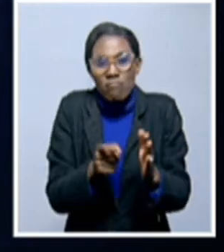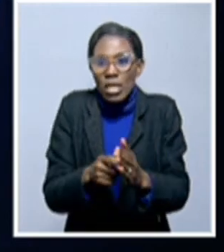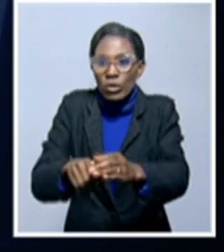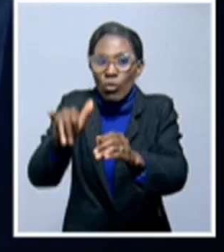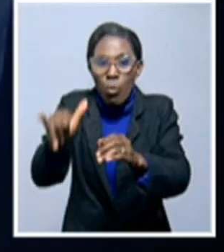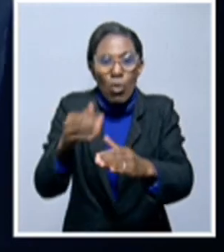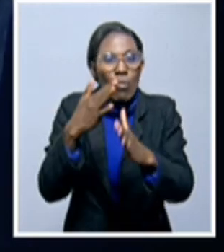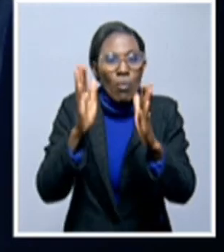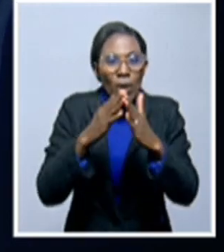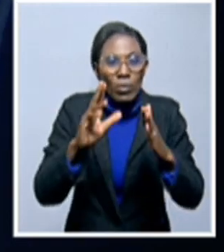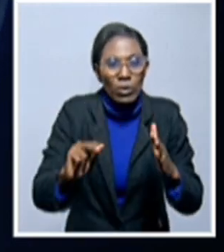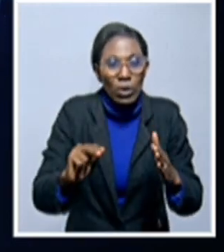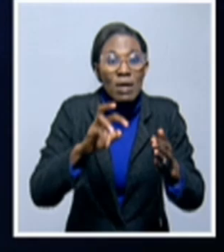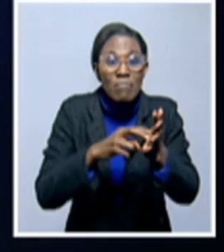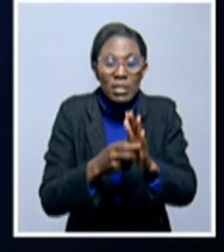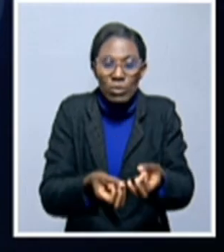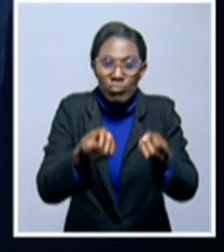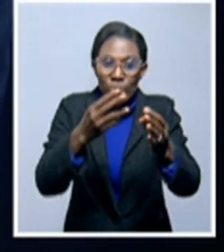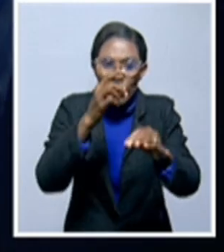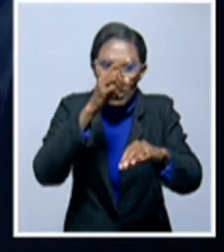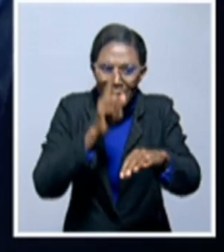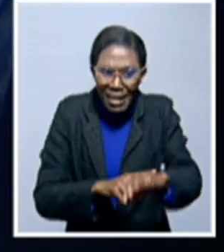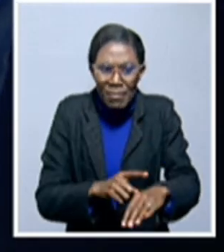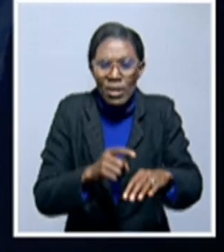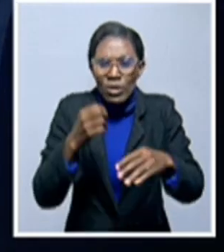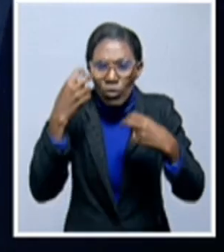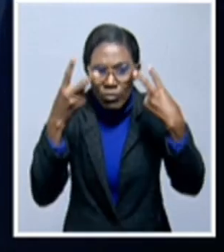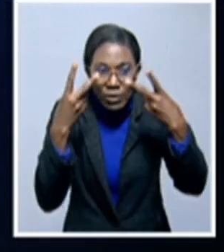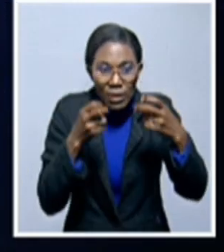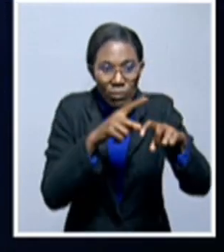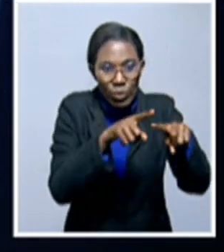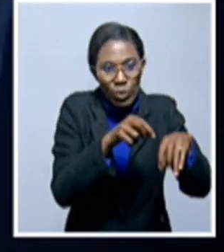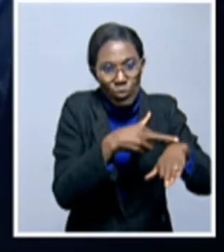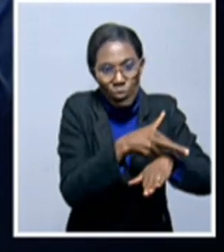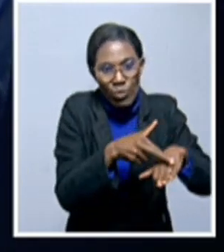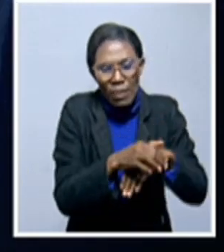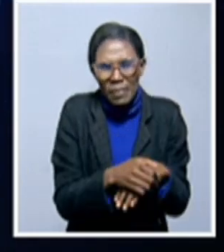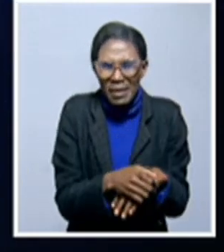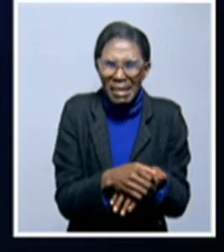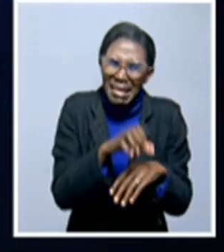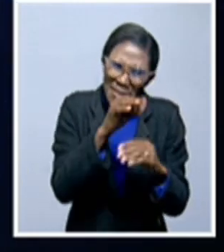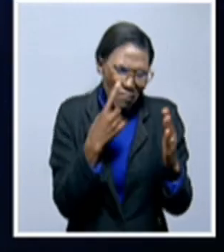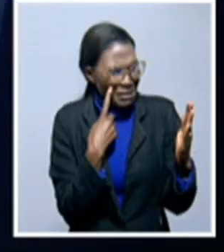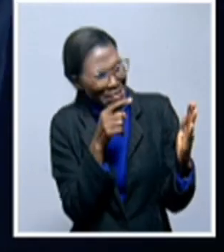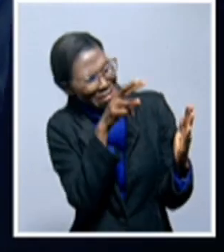visits. Yes. 18 items. Is this the busiest you have been, or it is just